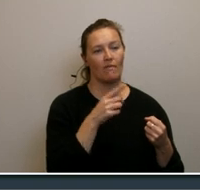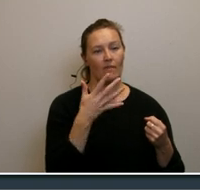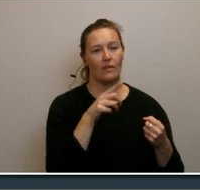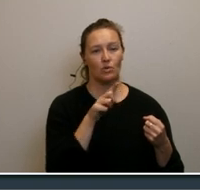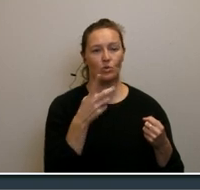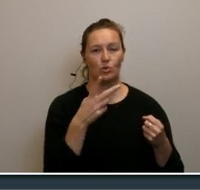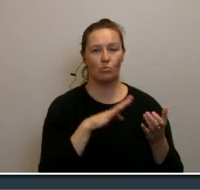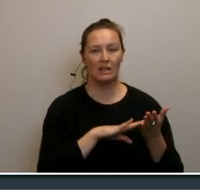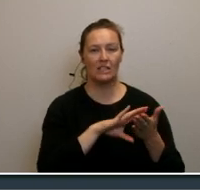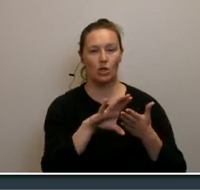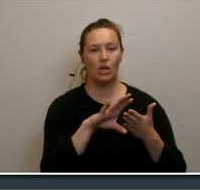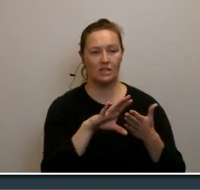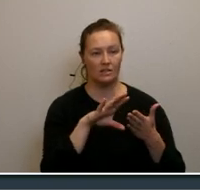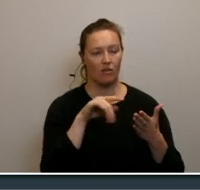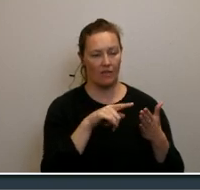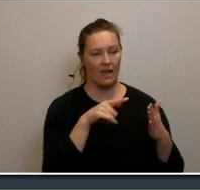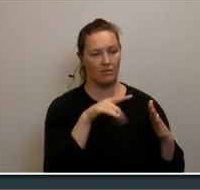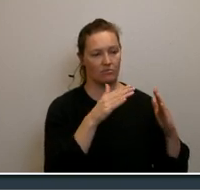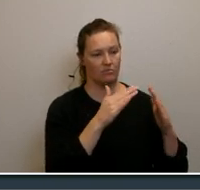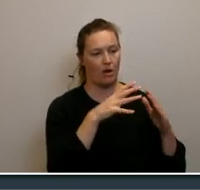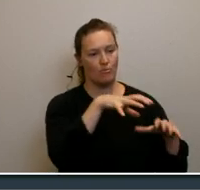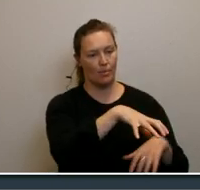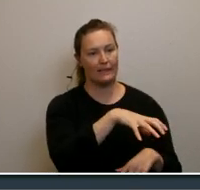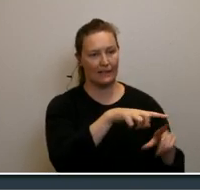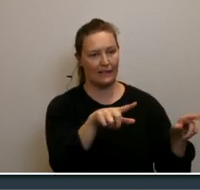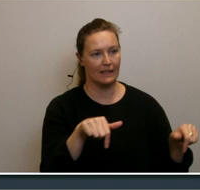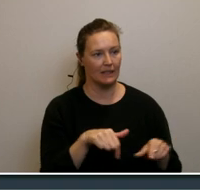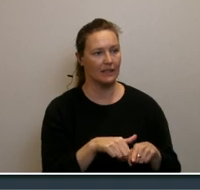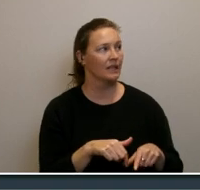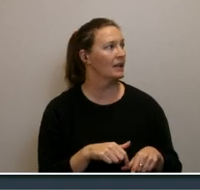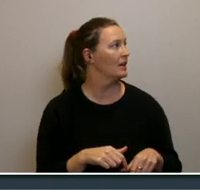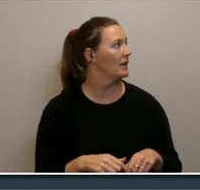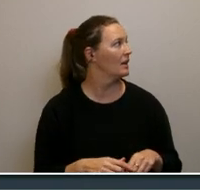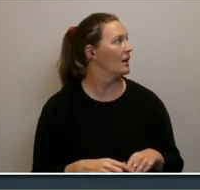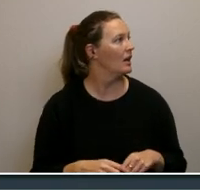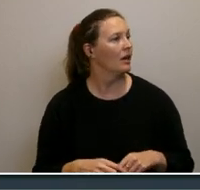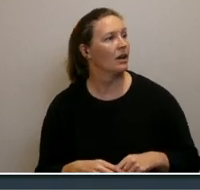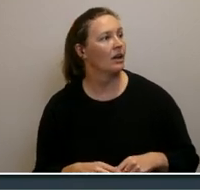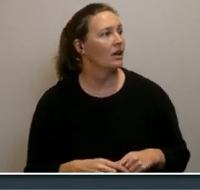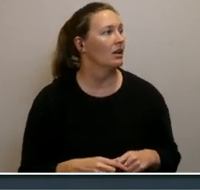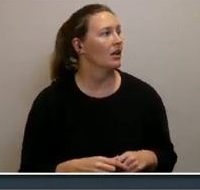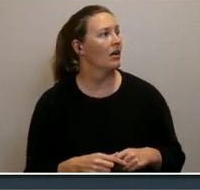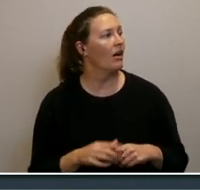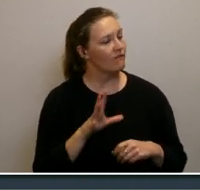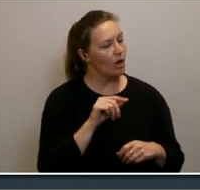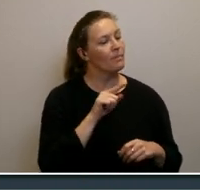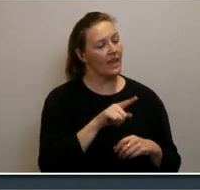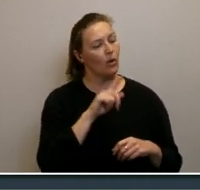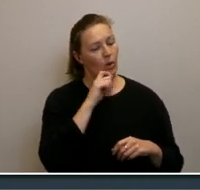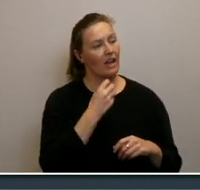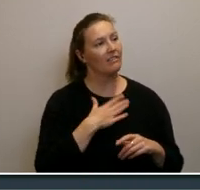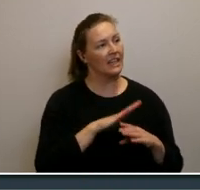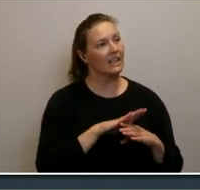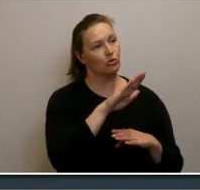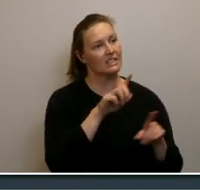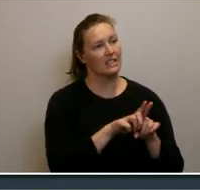$1.5 to $2 million of capital there, which no doubt in building in this environment there'll be increases, and so we need to make